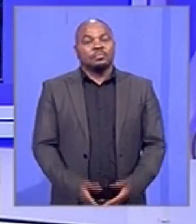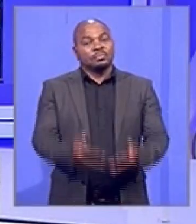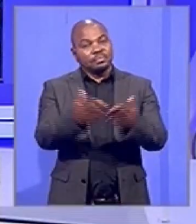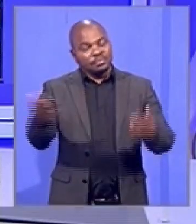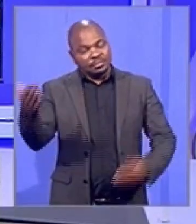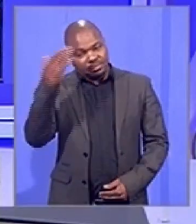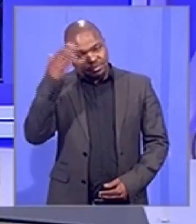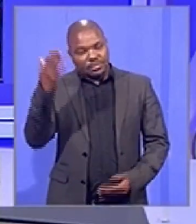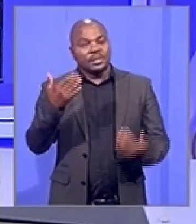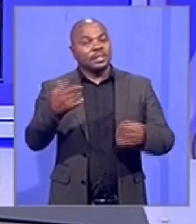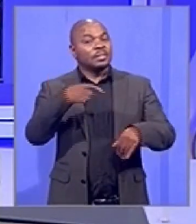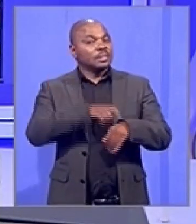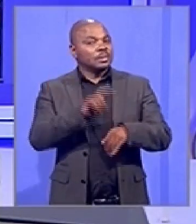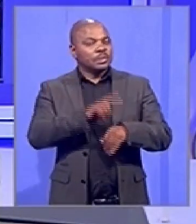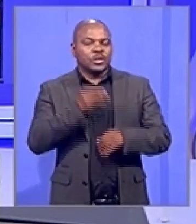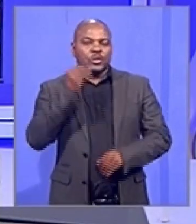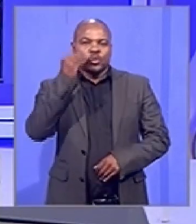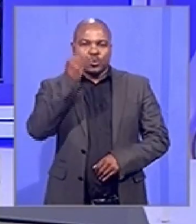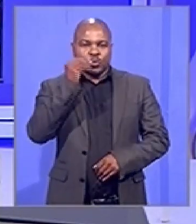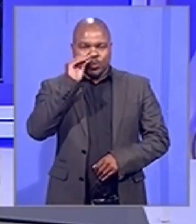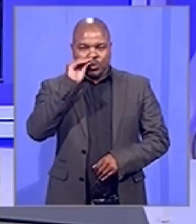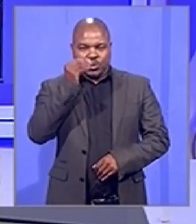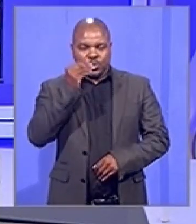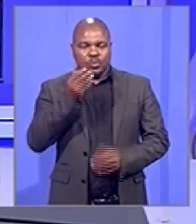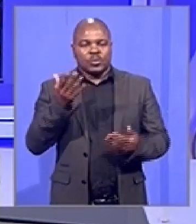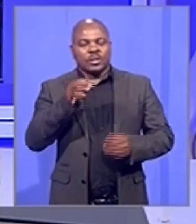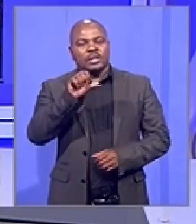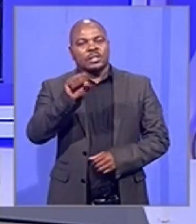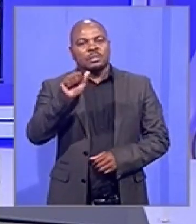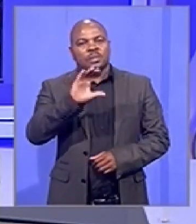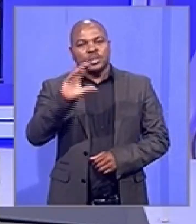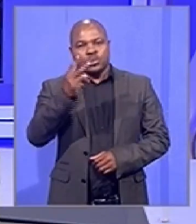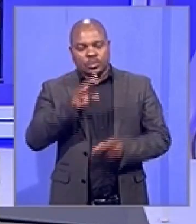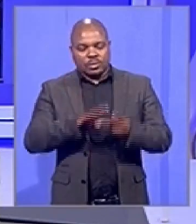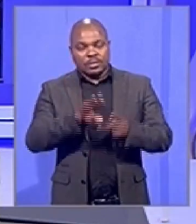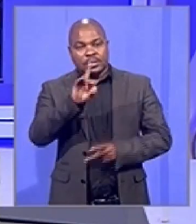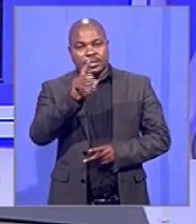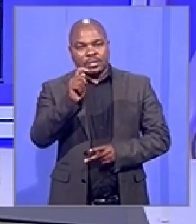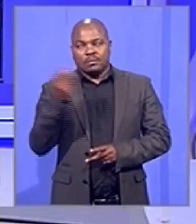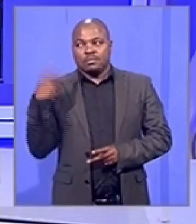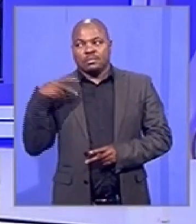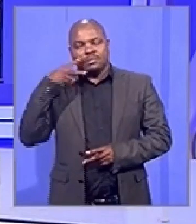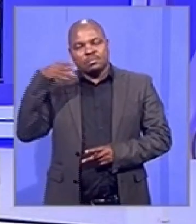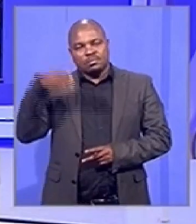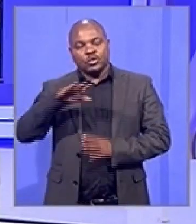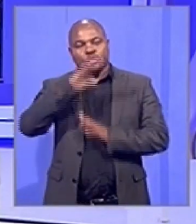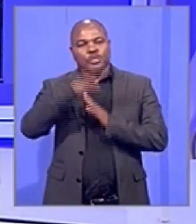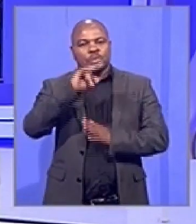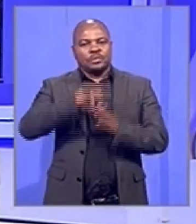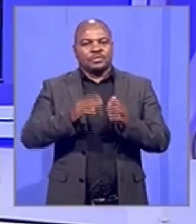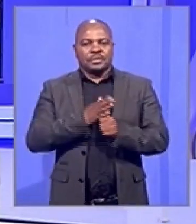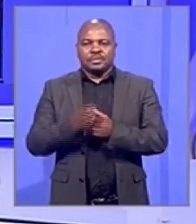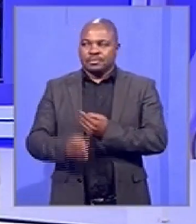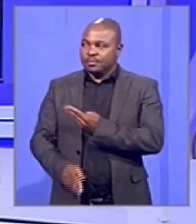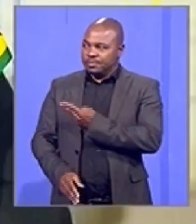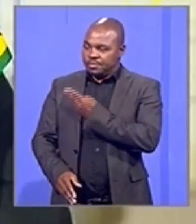Dumela mmohi e betse ke nako ya ditaba tsa Sesotho kwa SABC 2 le DDT ke ngolo ka Stanley Tlalo pele ke dihlao tsa tsona.